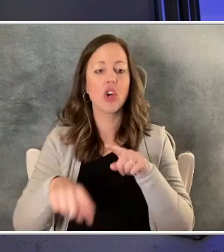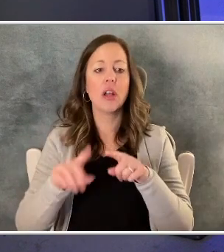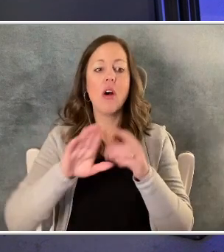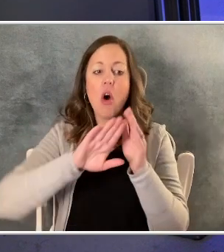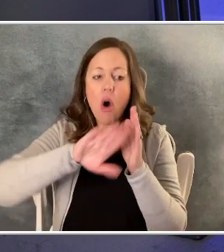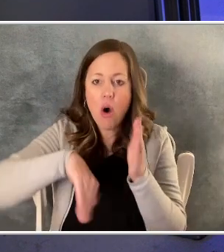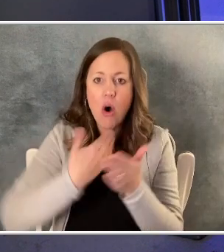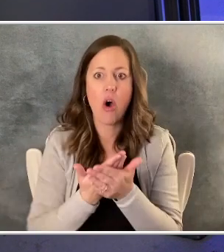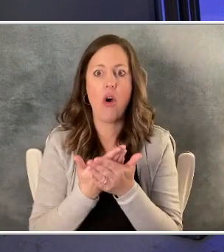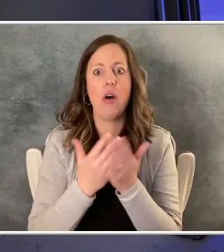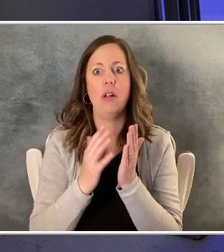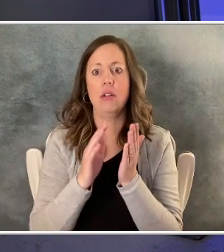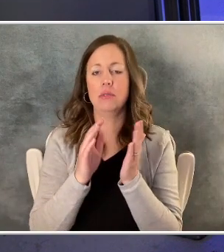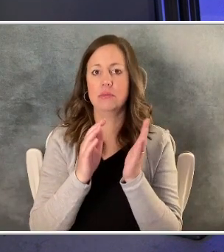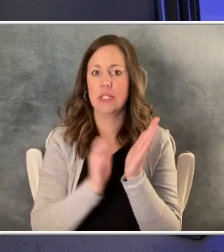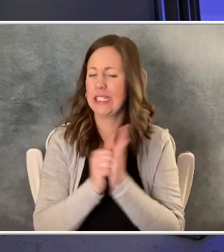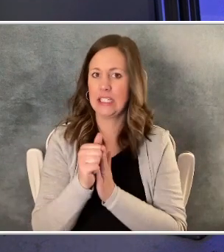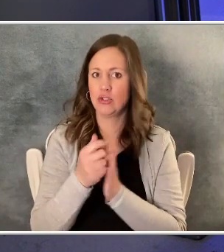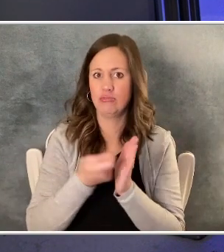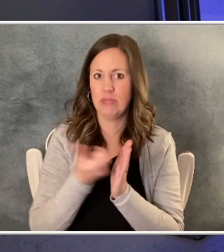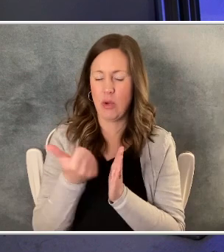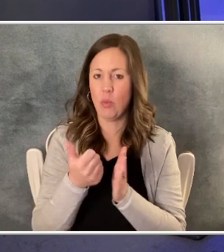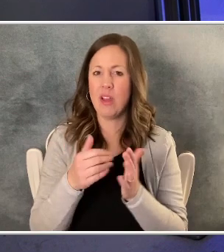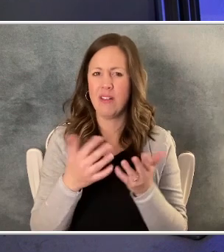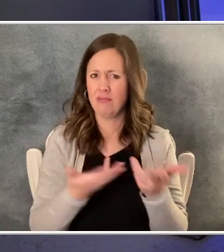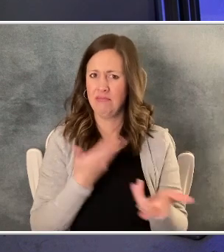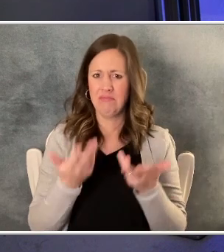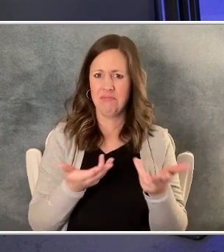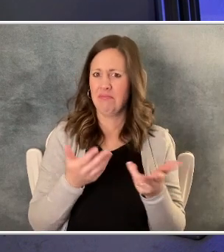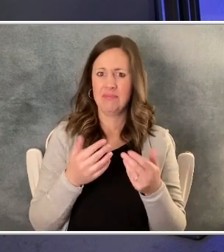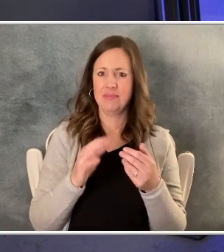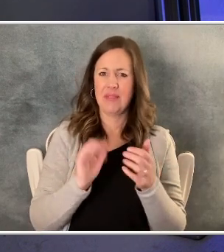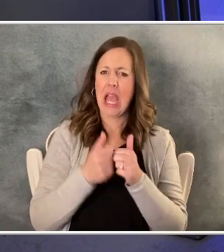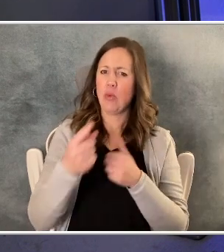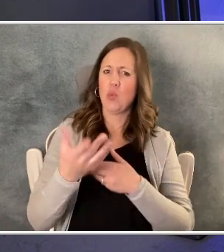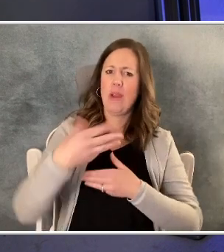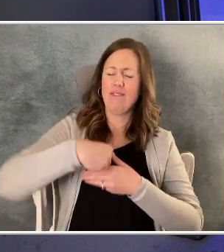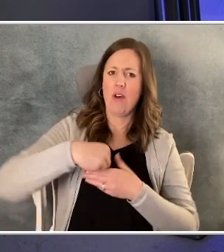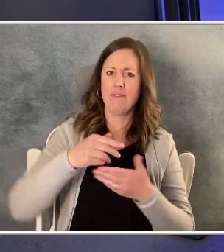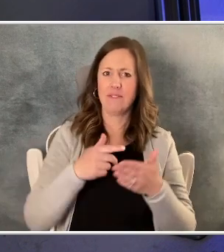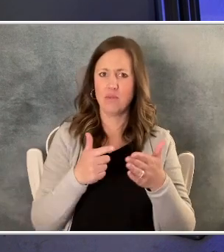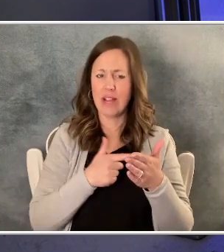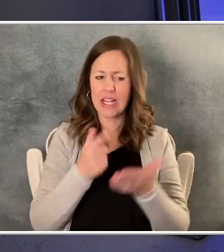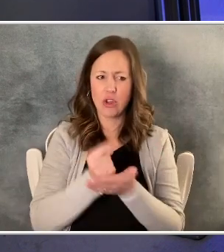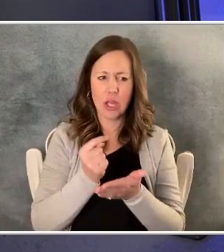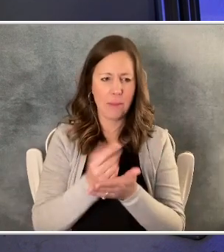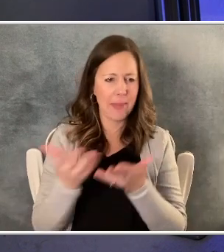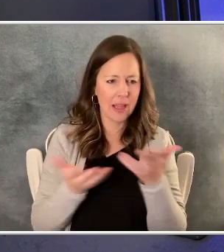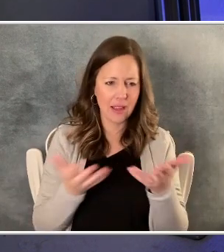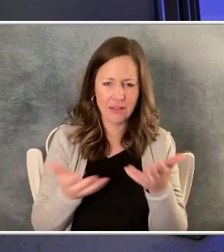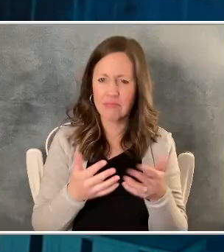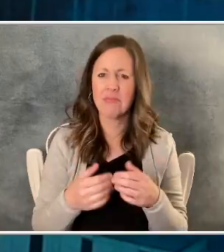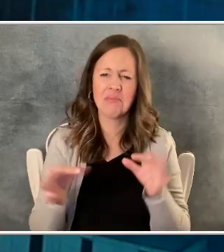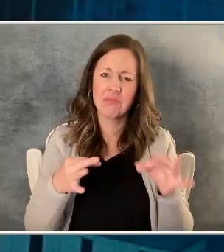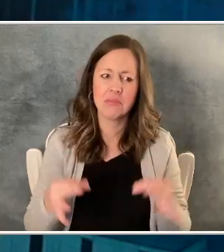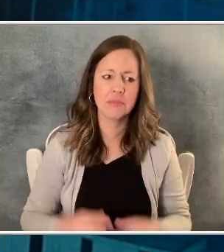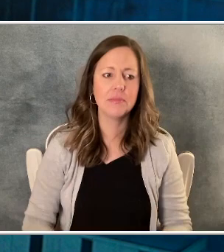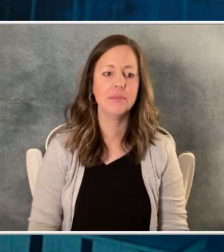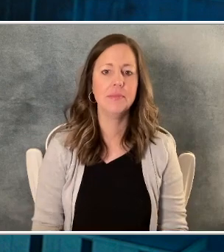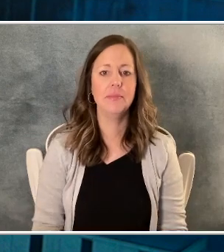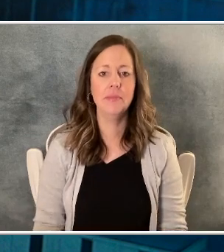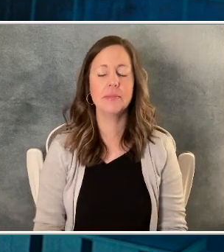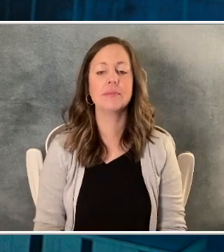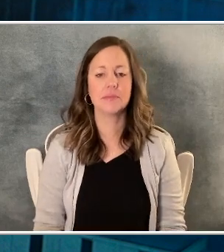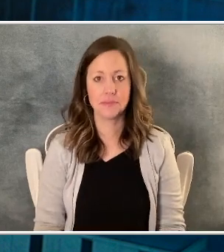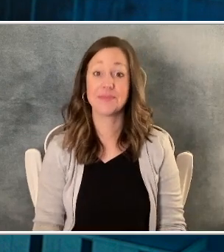tumor out. Talk to us about where you come in and how radiation therapy plays a part. Yes, I heard about Olivia from one of